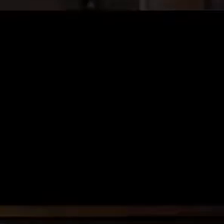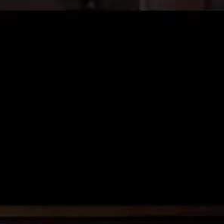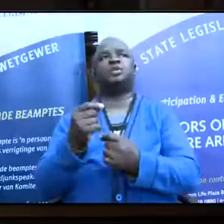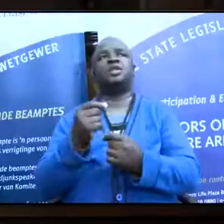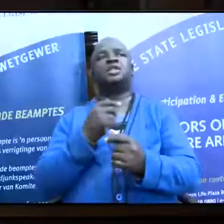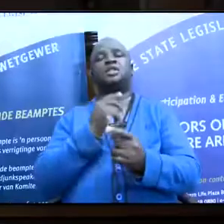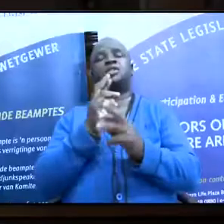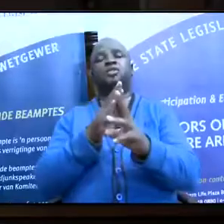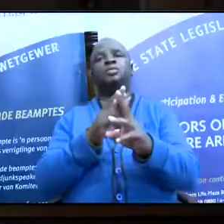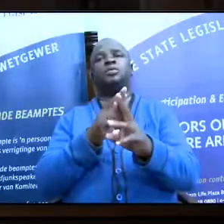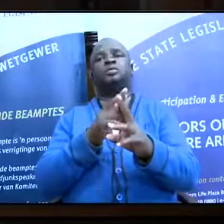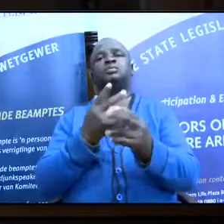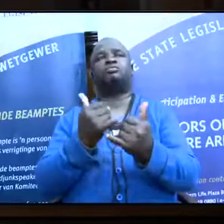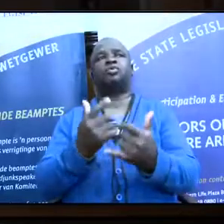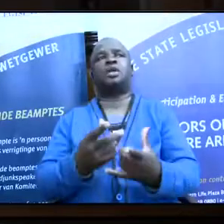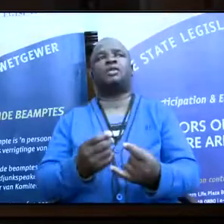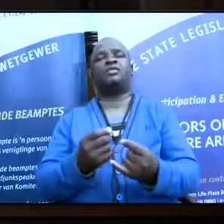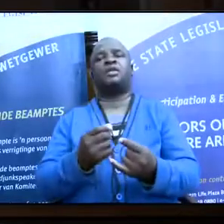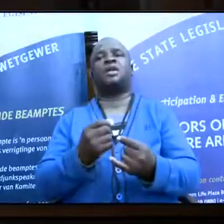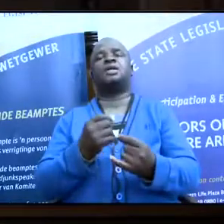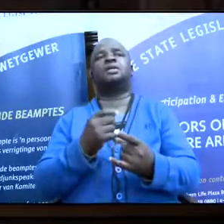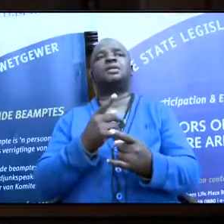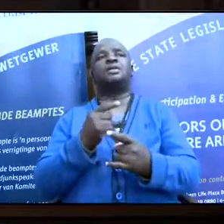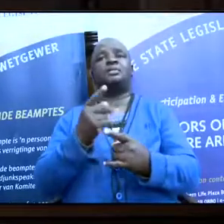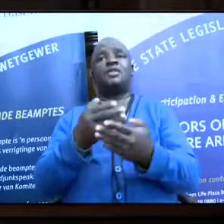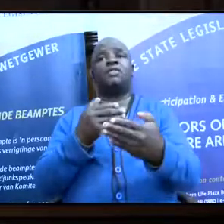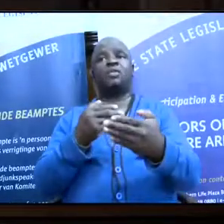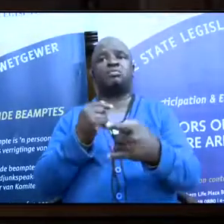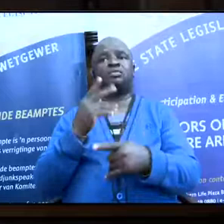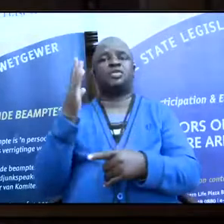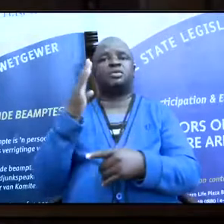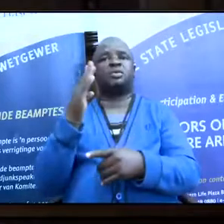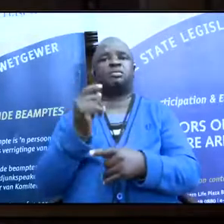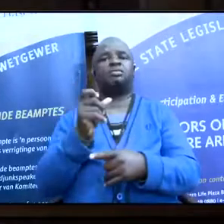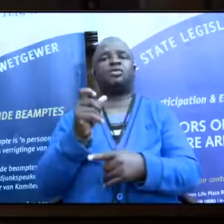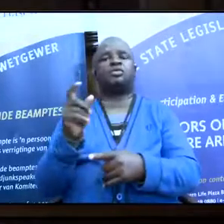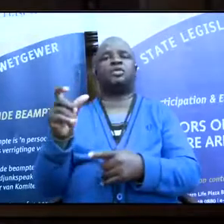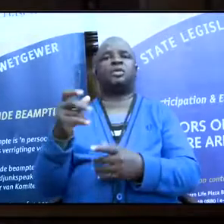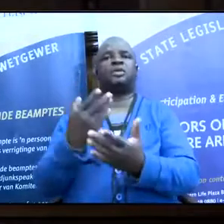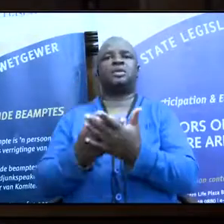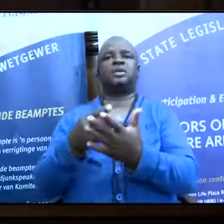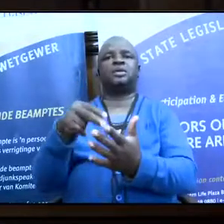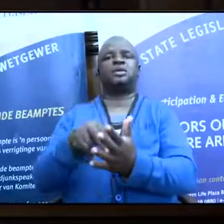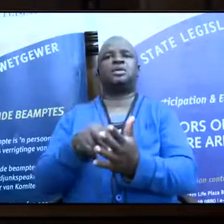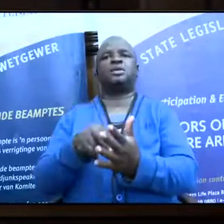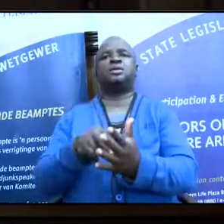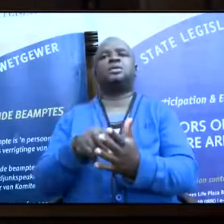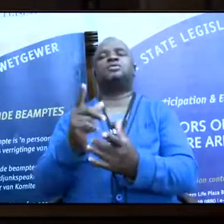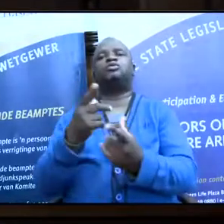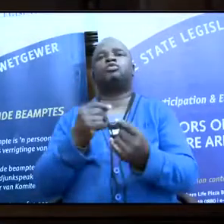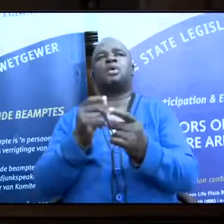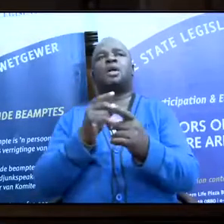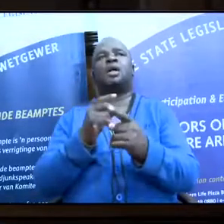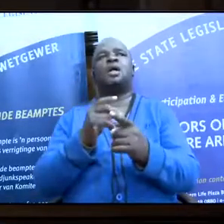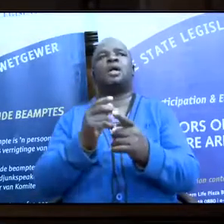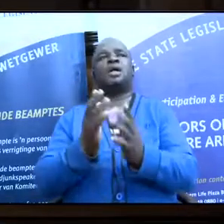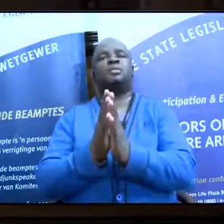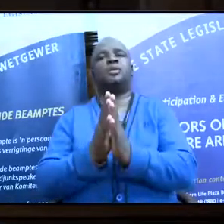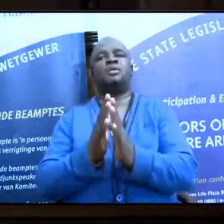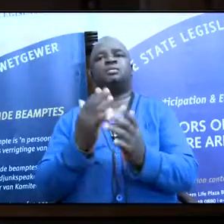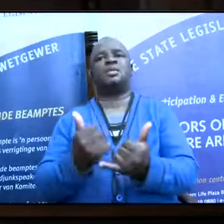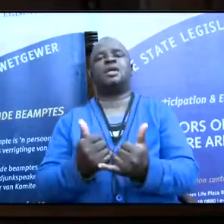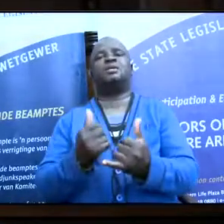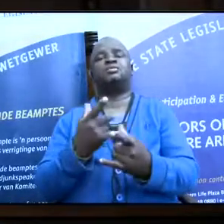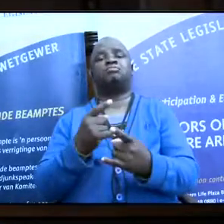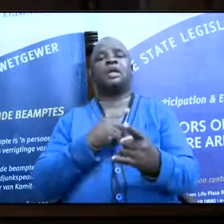because you are a secular state in the past we knew that we were going to request one of you to just do a prayer but because we are a